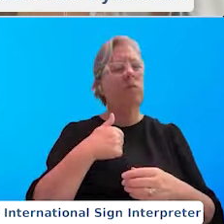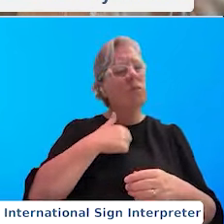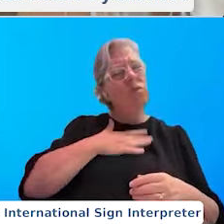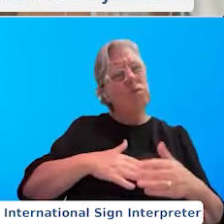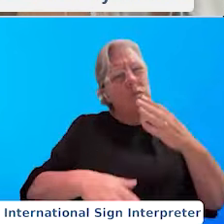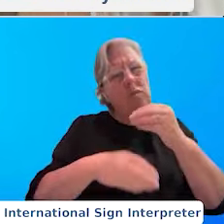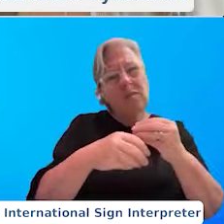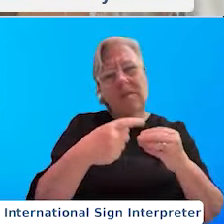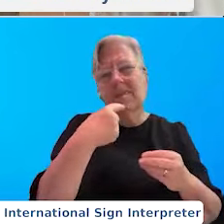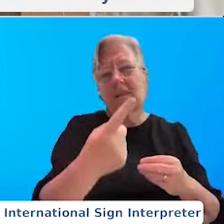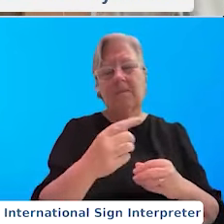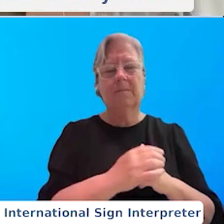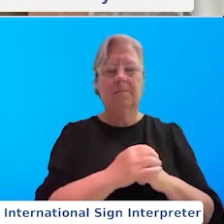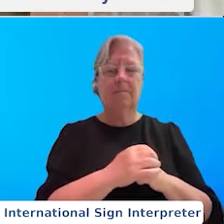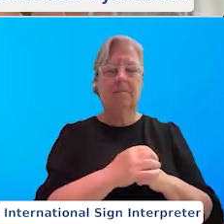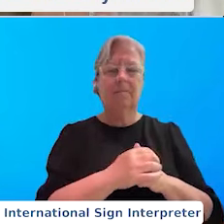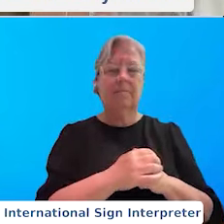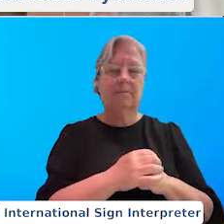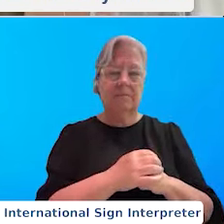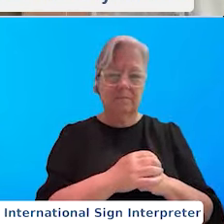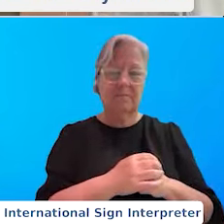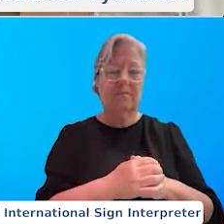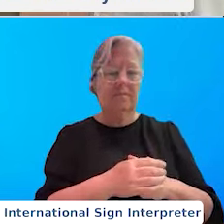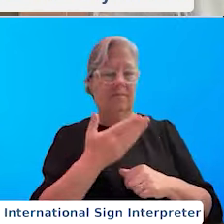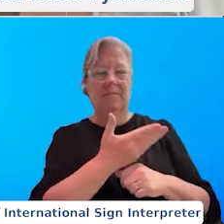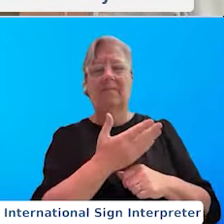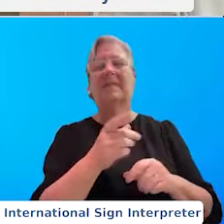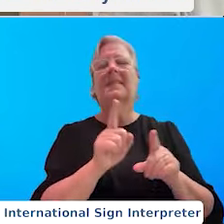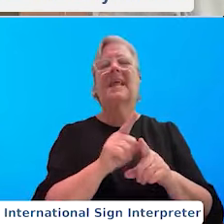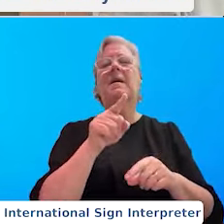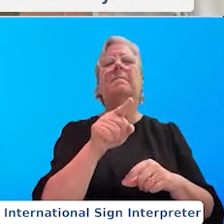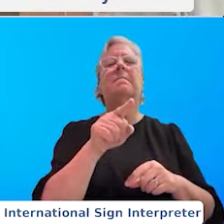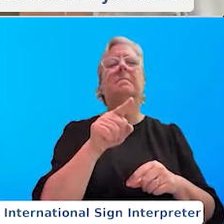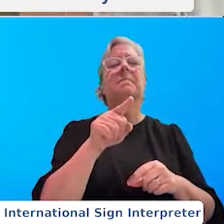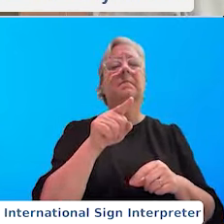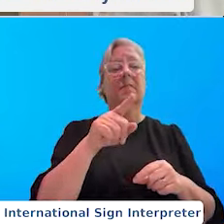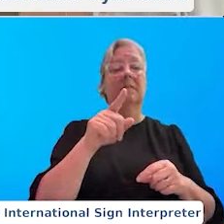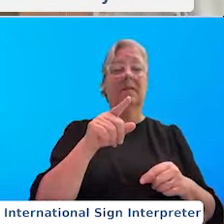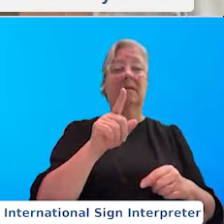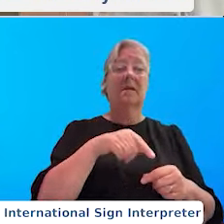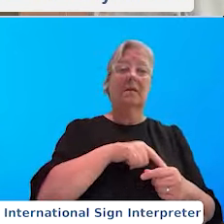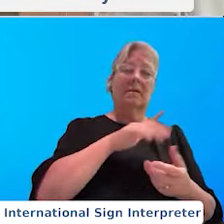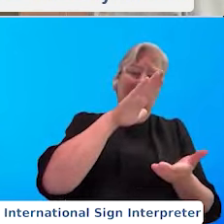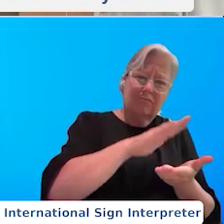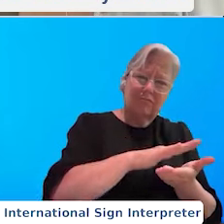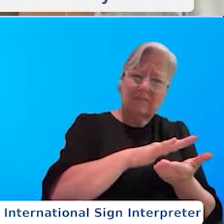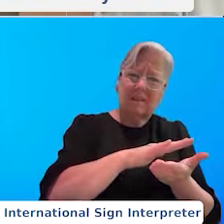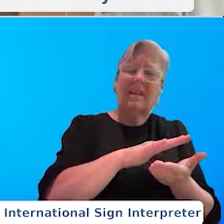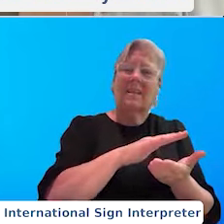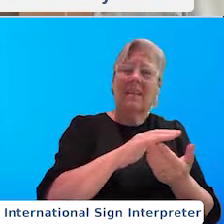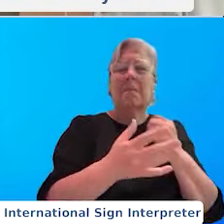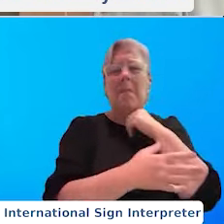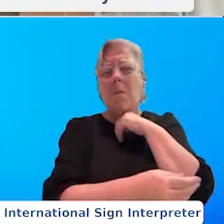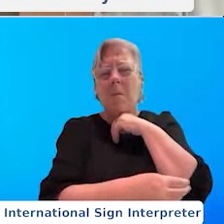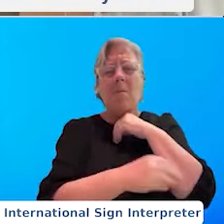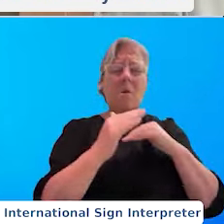of coverage and adequacy. In fact, some of the more established schemes where we tend to see some of the strongest evidence of impact